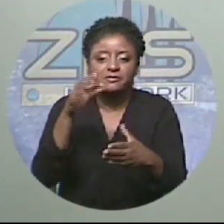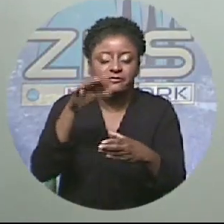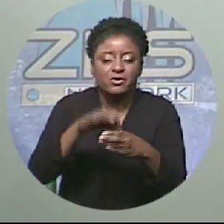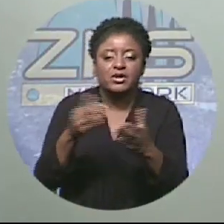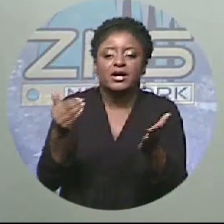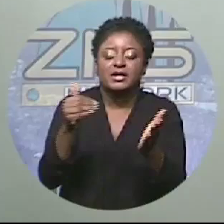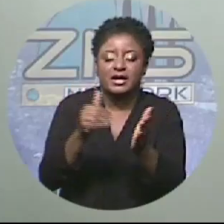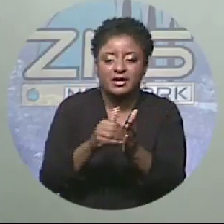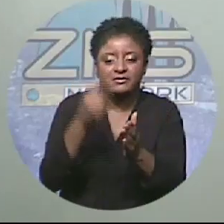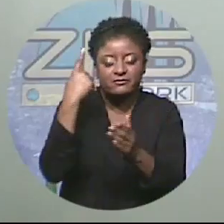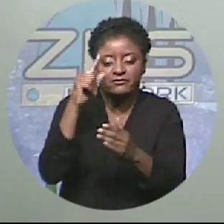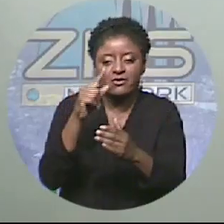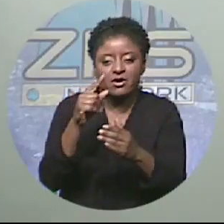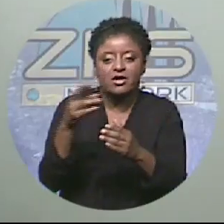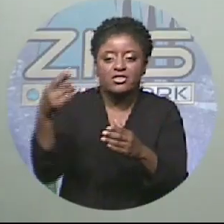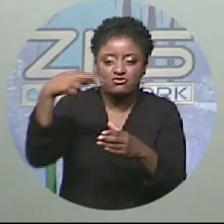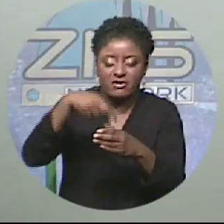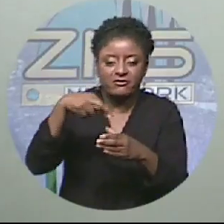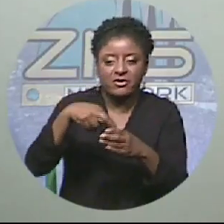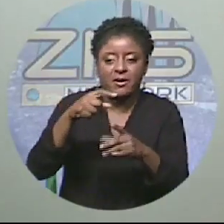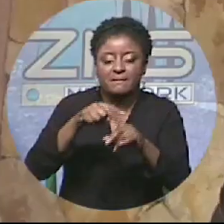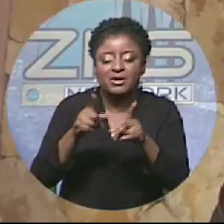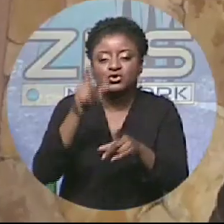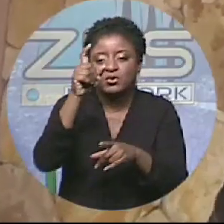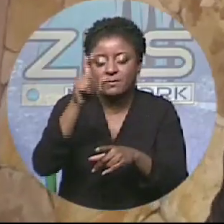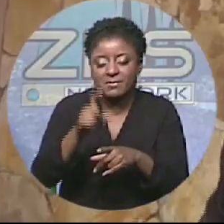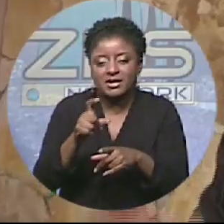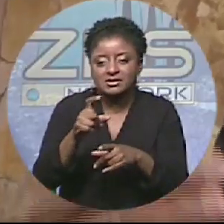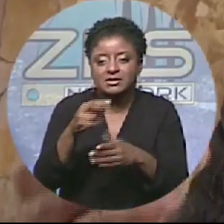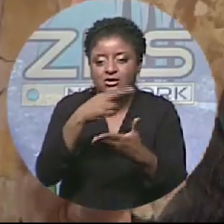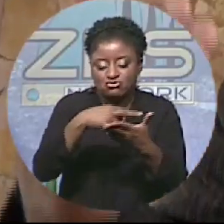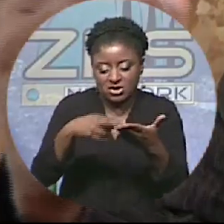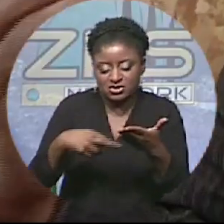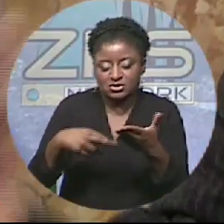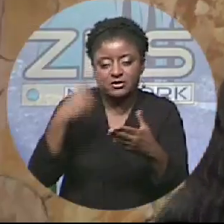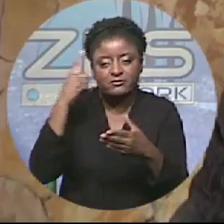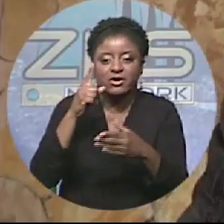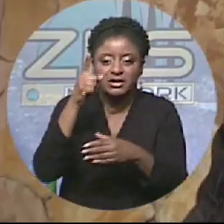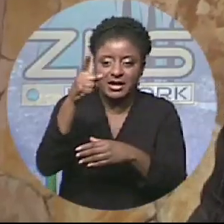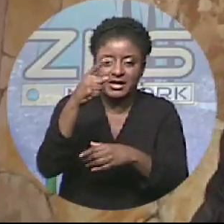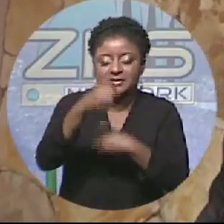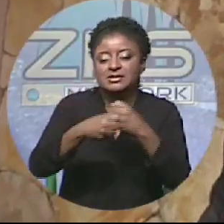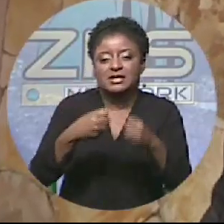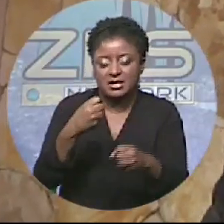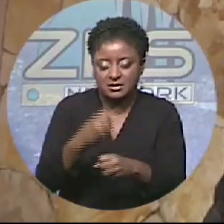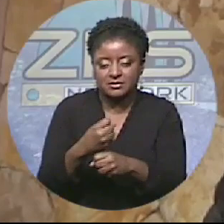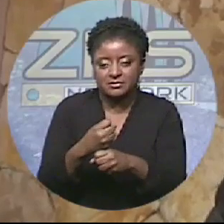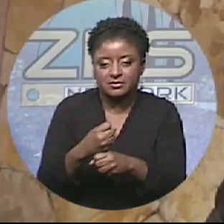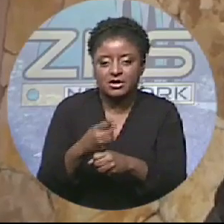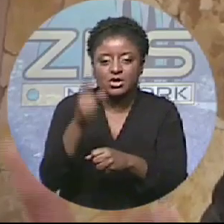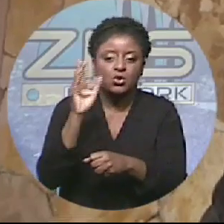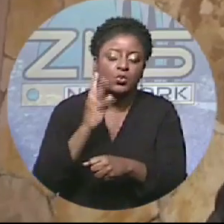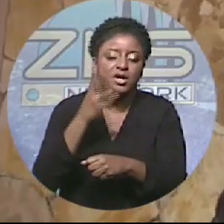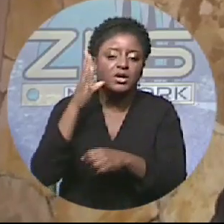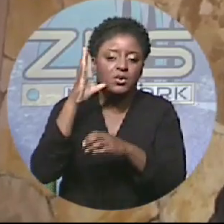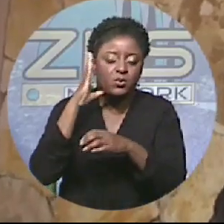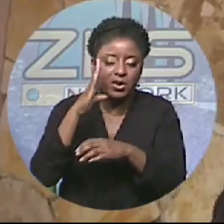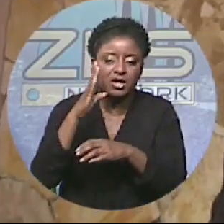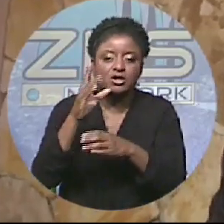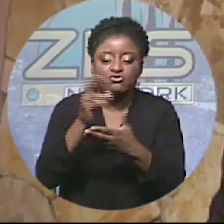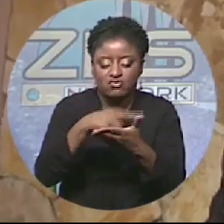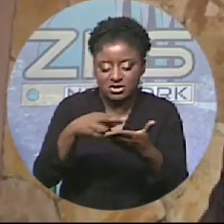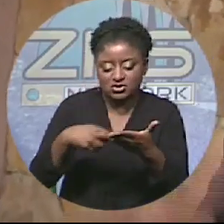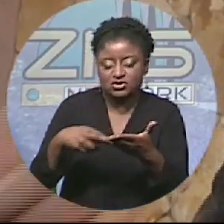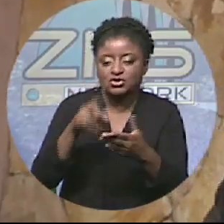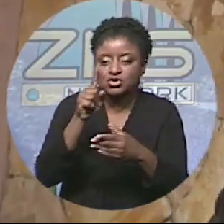complete the process again for next year's general elections. We will register you for the 2017 register, which the voters card